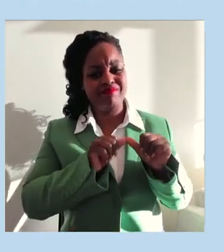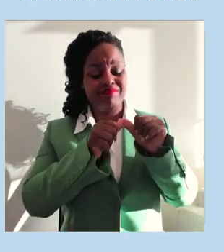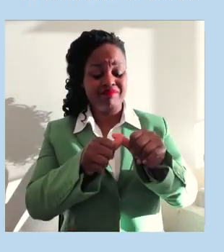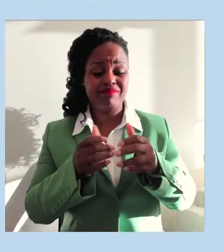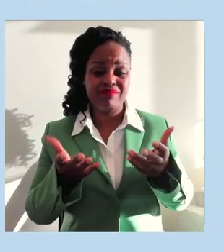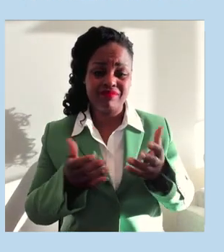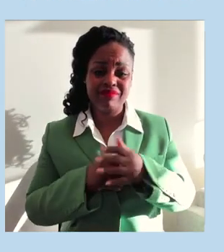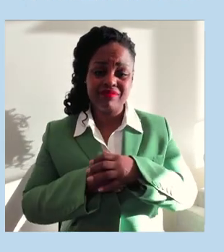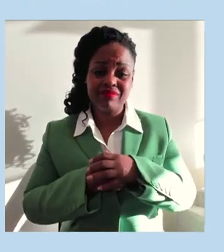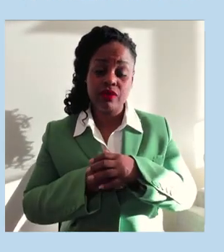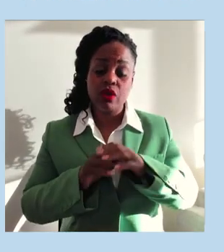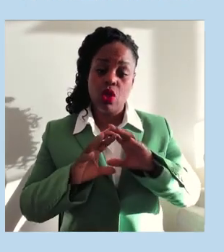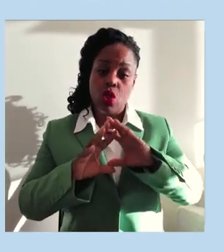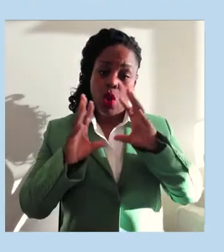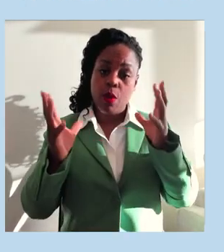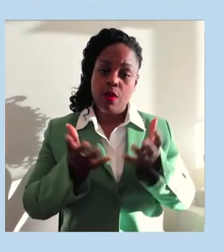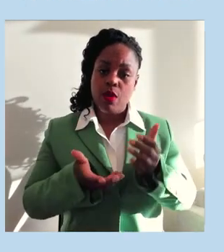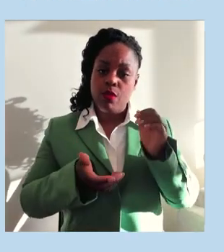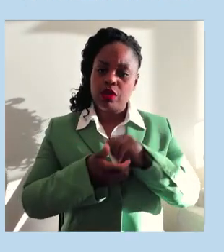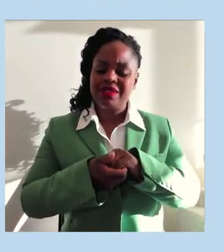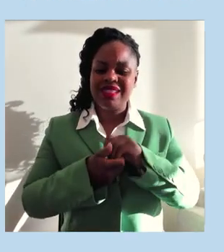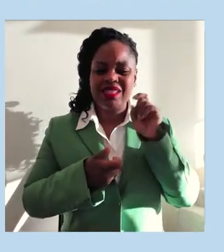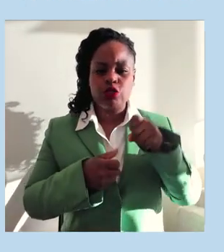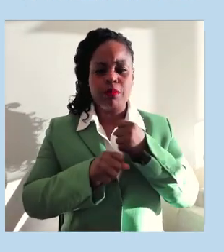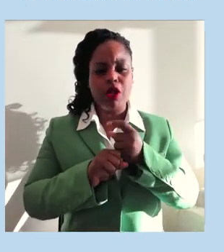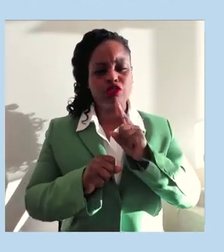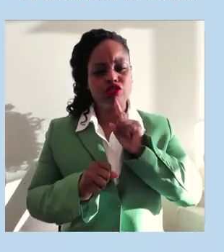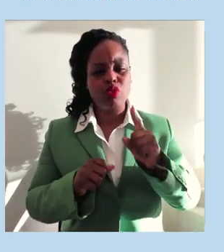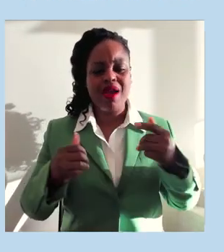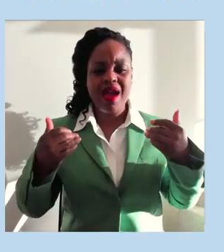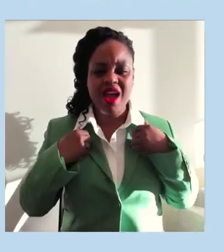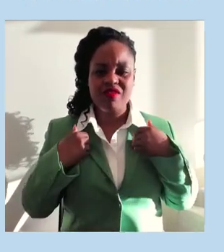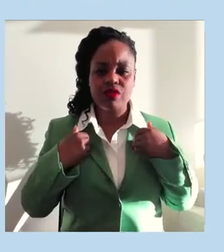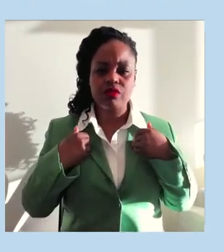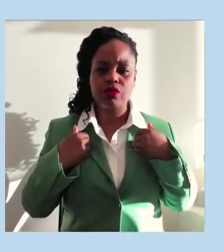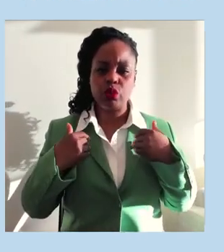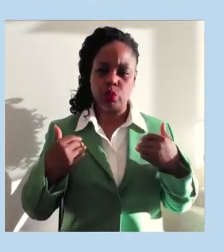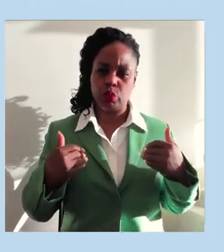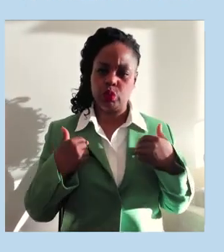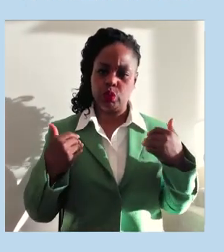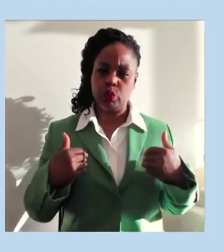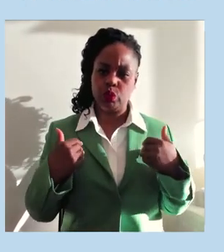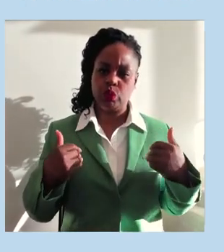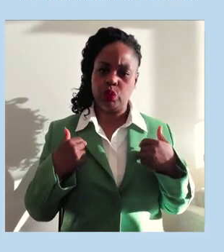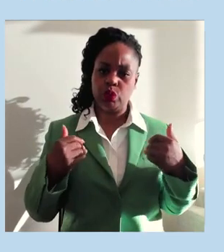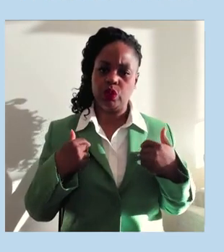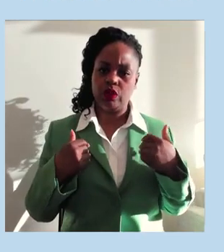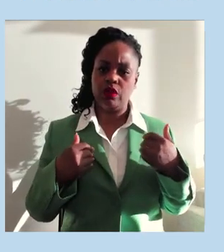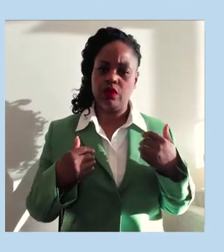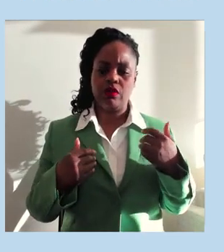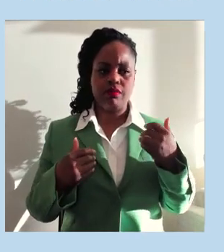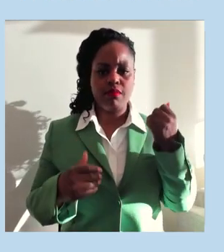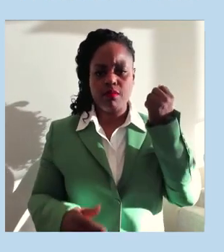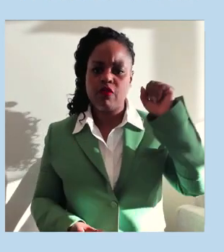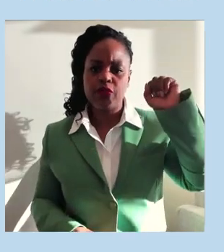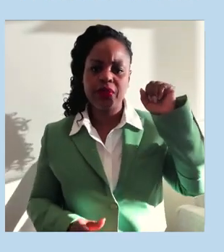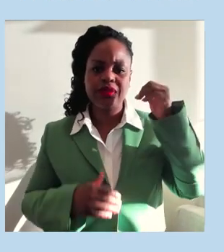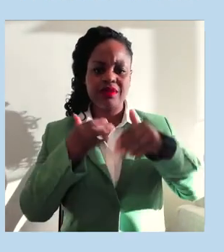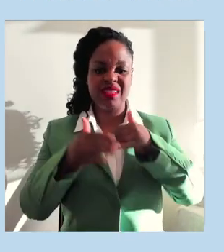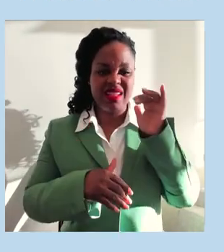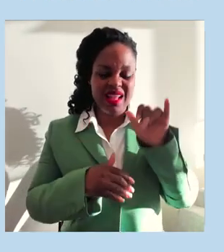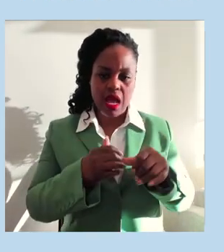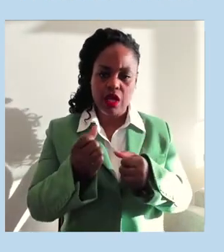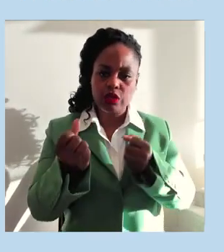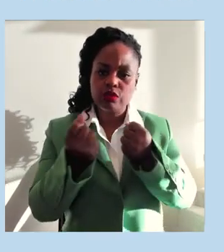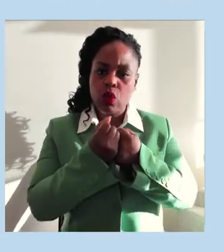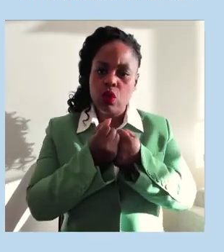robust youth civil society movement is supported and well-resourced. Funding and tools should be provided in the most effective,